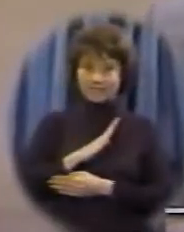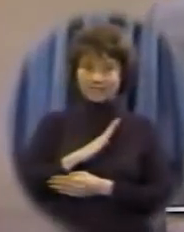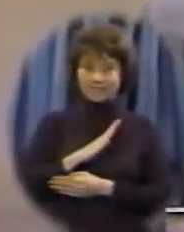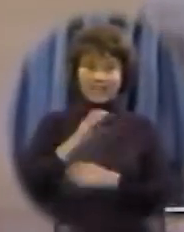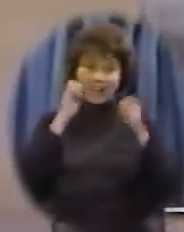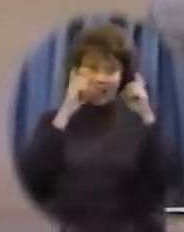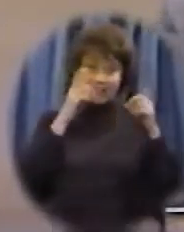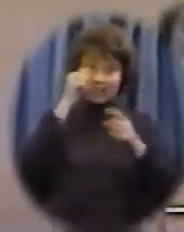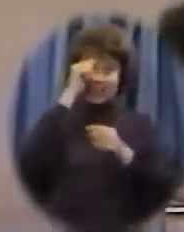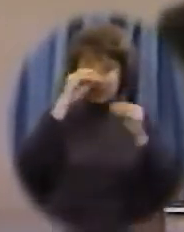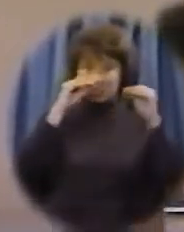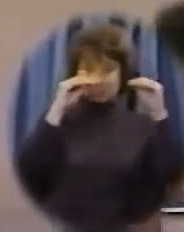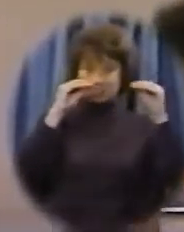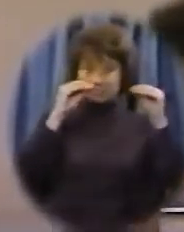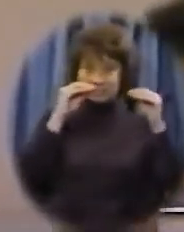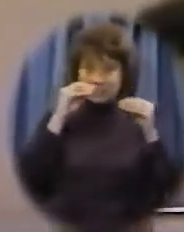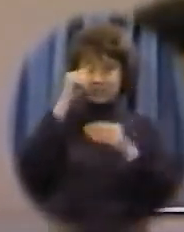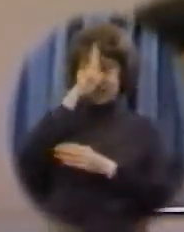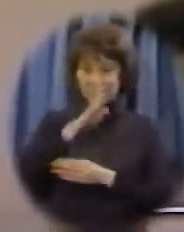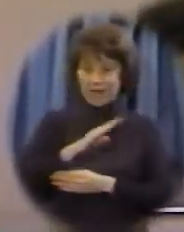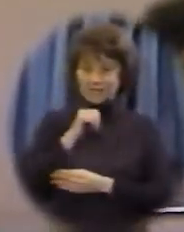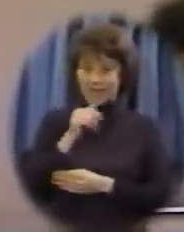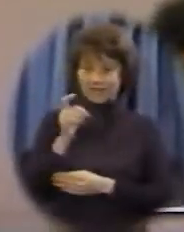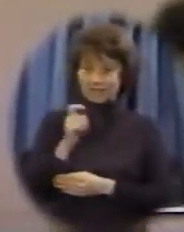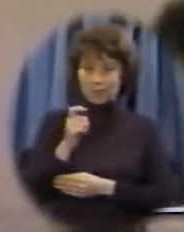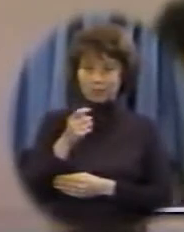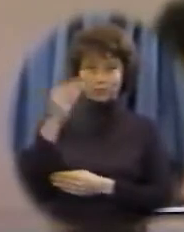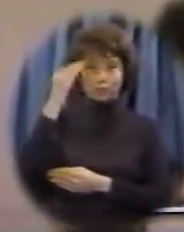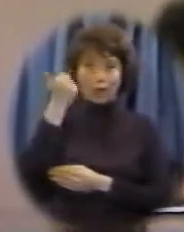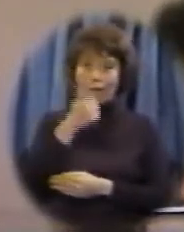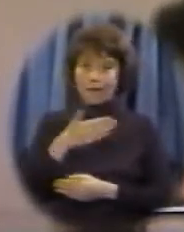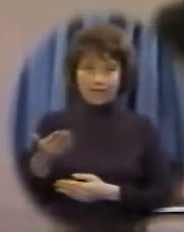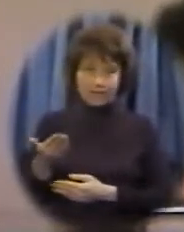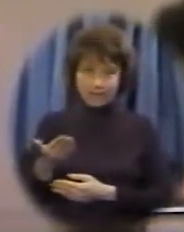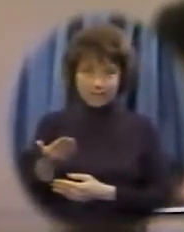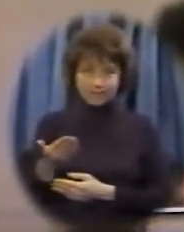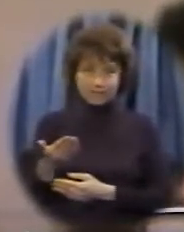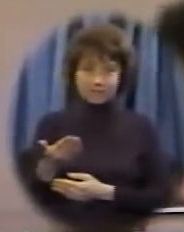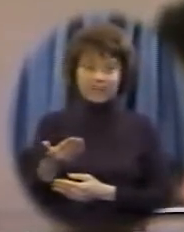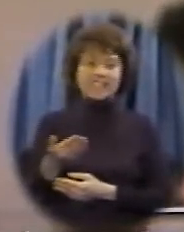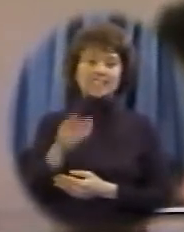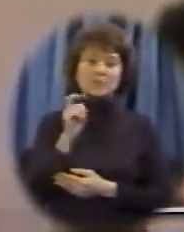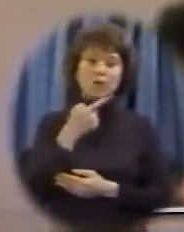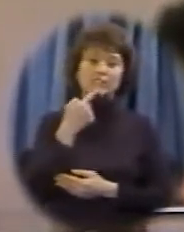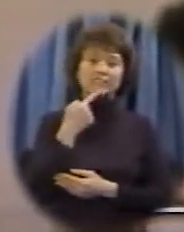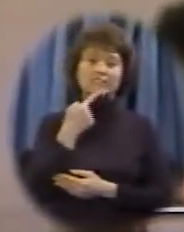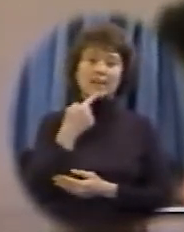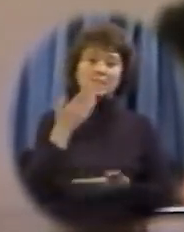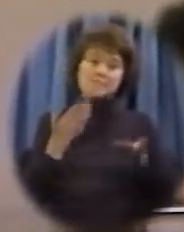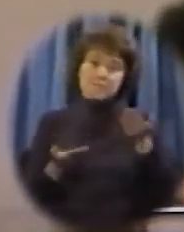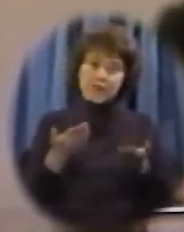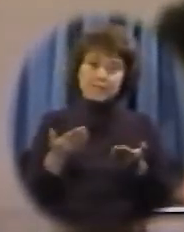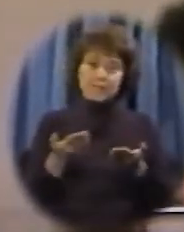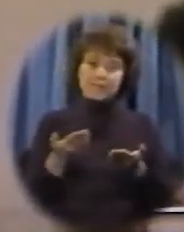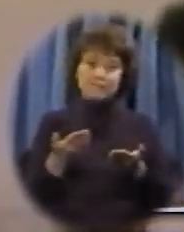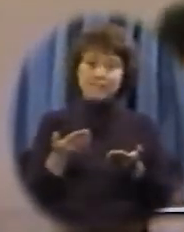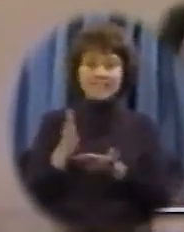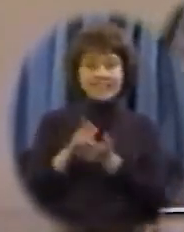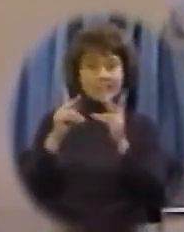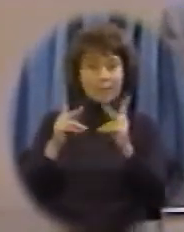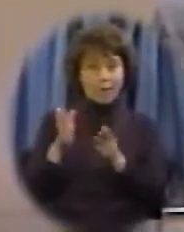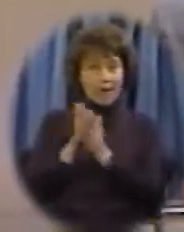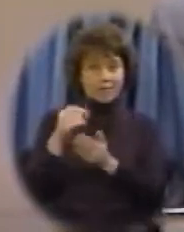know anything. He's supposed to say perhaps, or it could have been. Somebody asked me if I could read Greek. I said, man, I can hardly